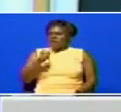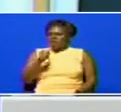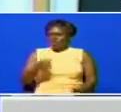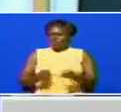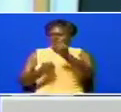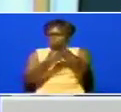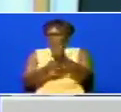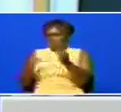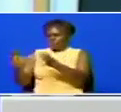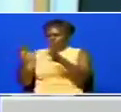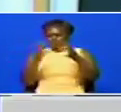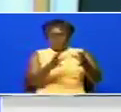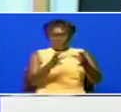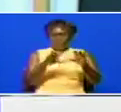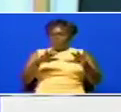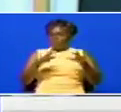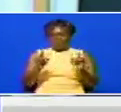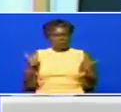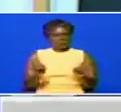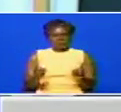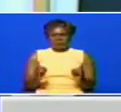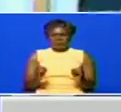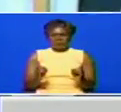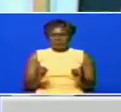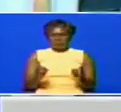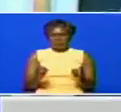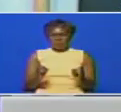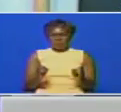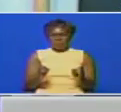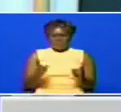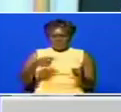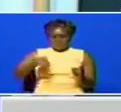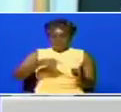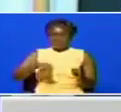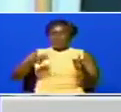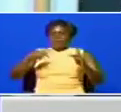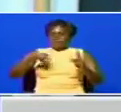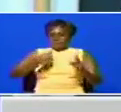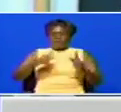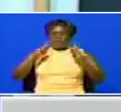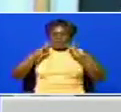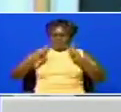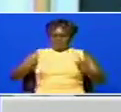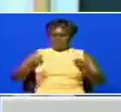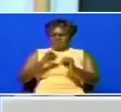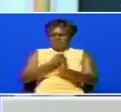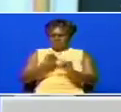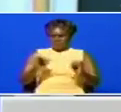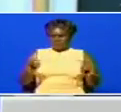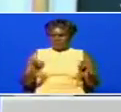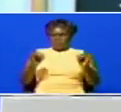side of any candidate or party. Our allegiance is to a peaceful, transparent,